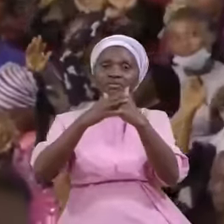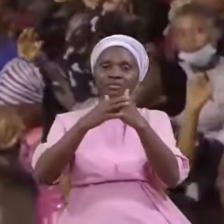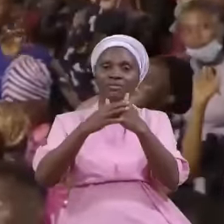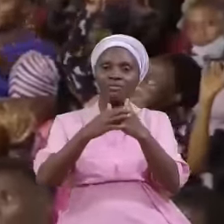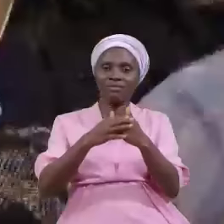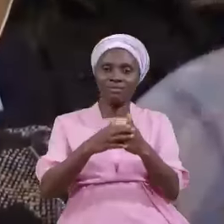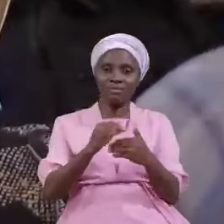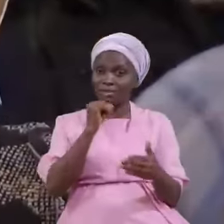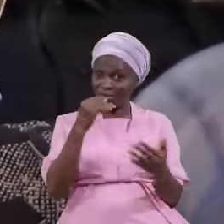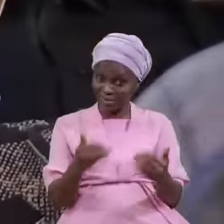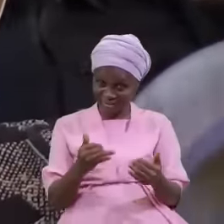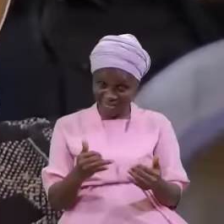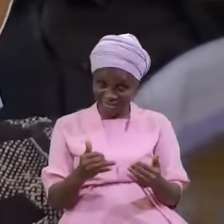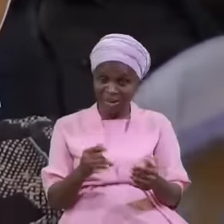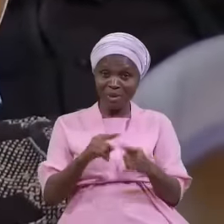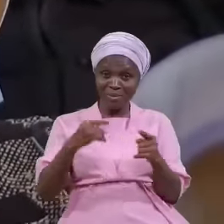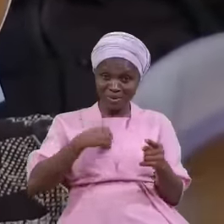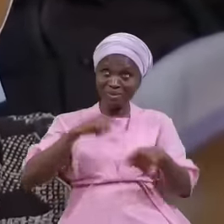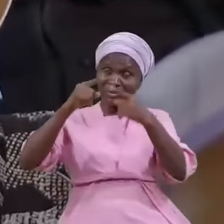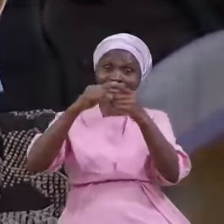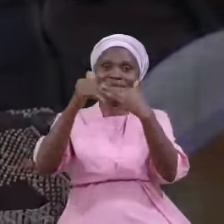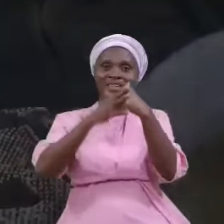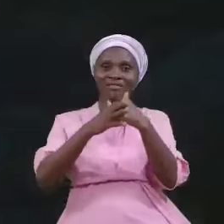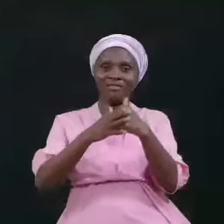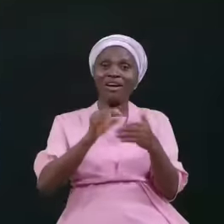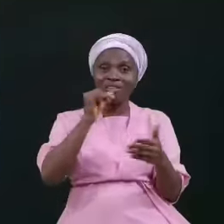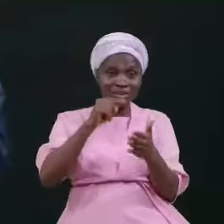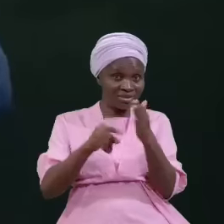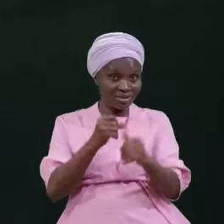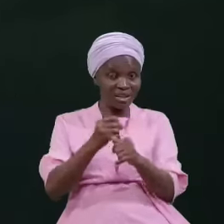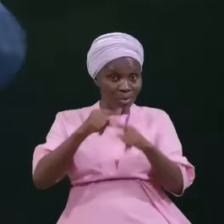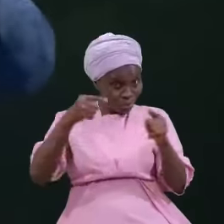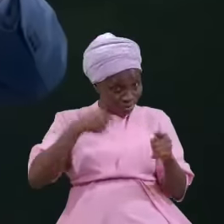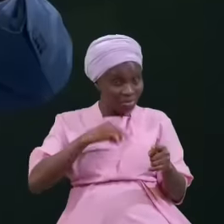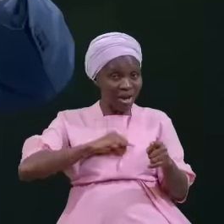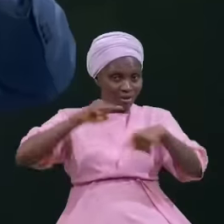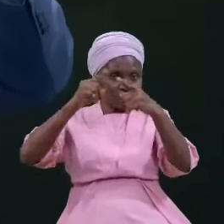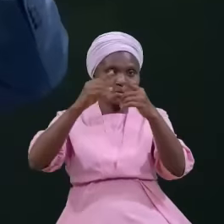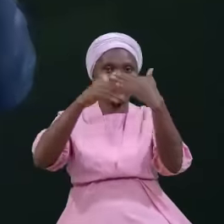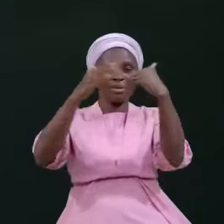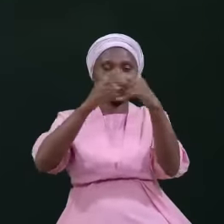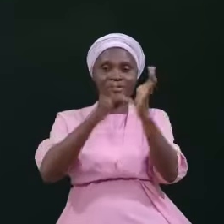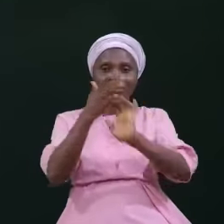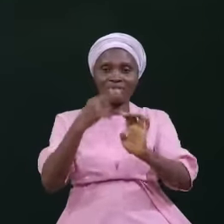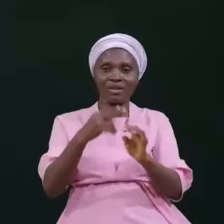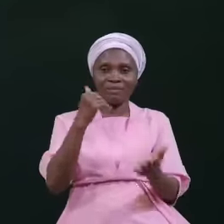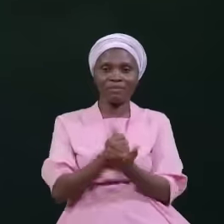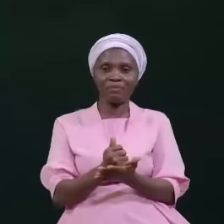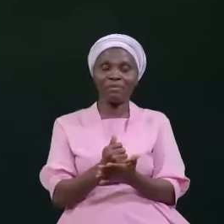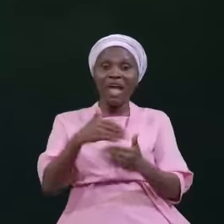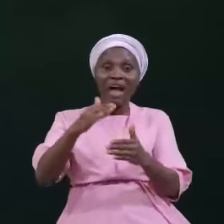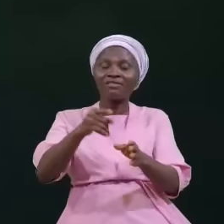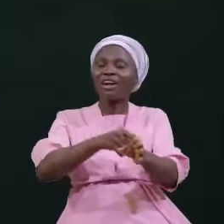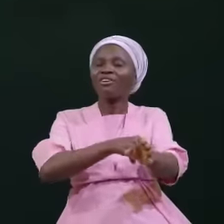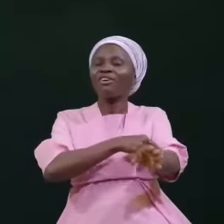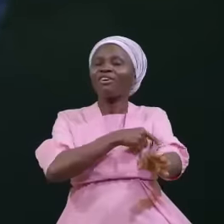heaven. Not this year, but I'm going to heaven. After long life, happy life,